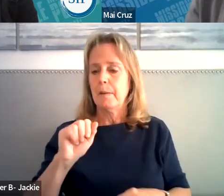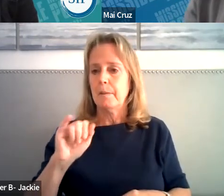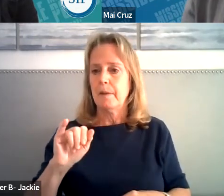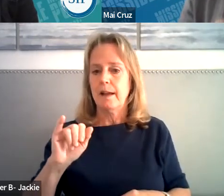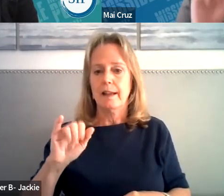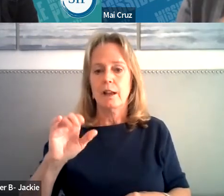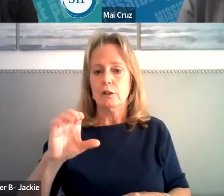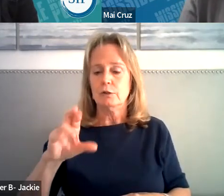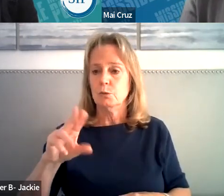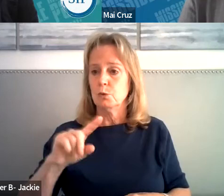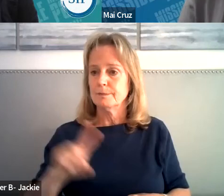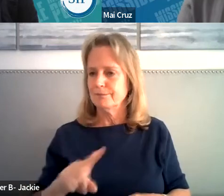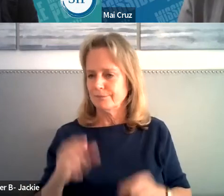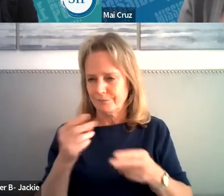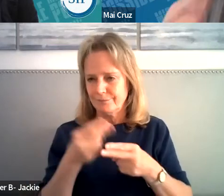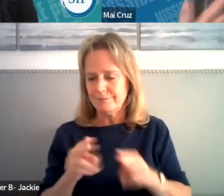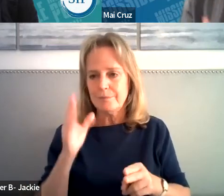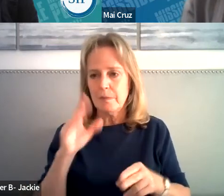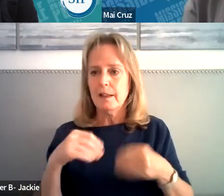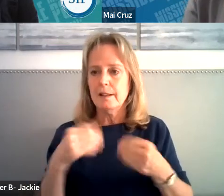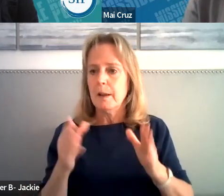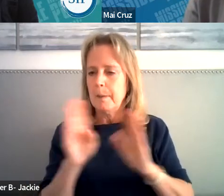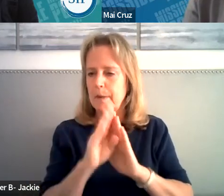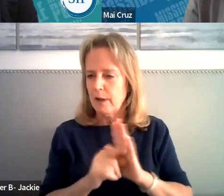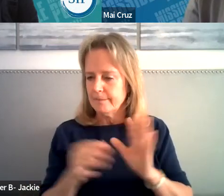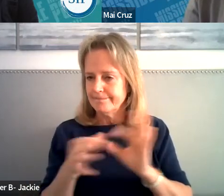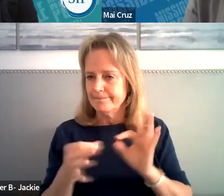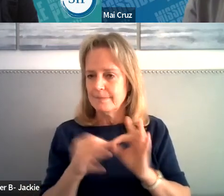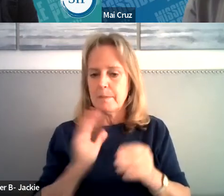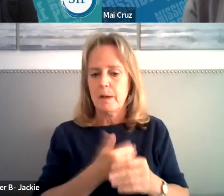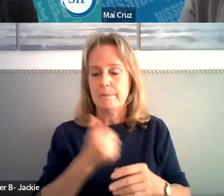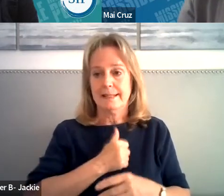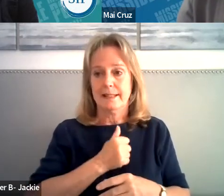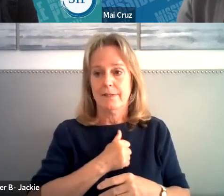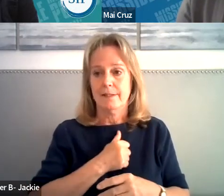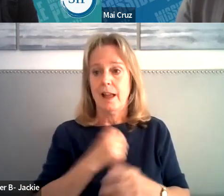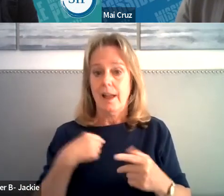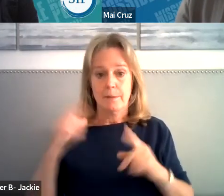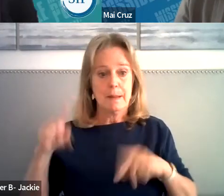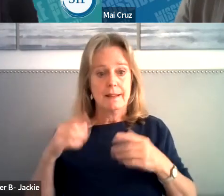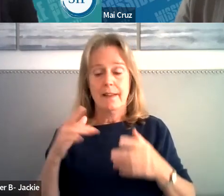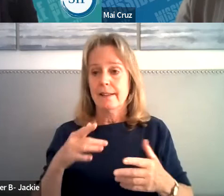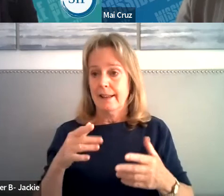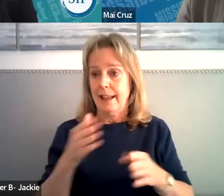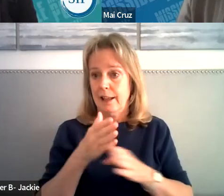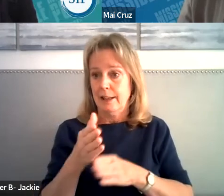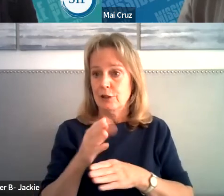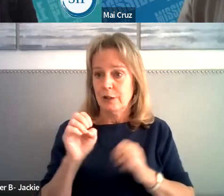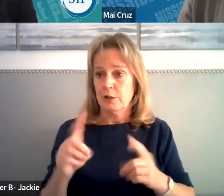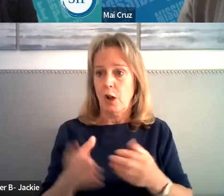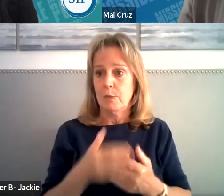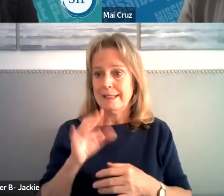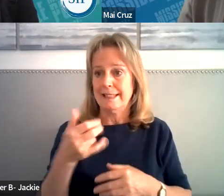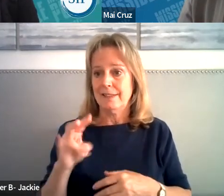just going to briefly give a little background about myself. I have been in the field of education for almost